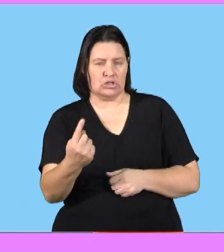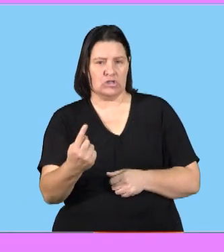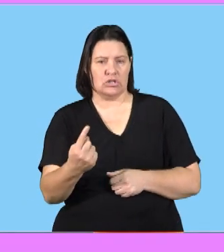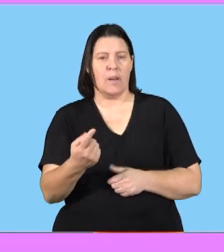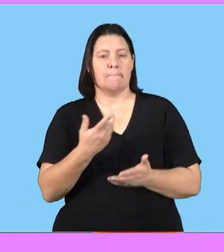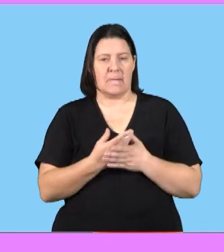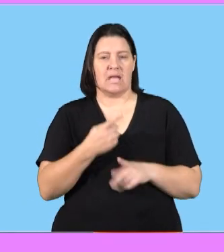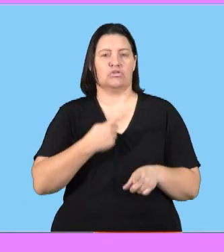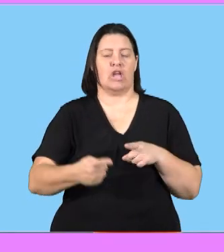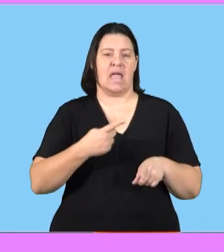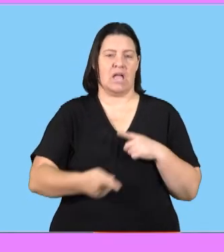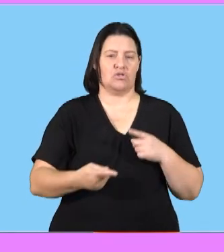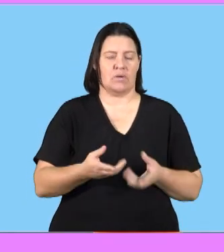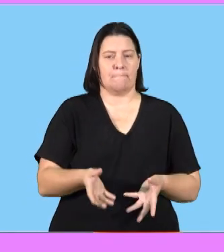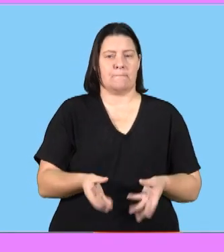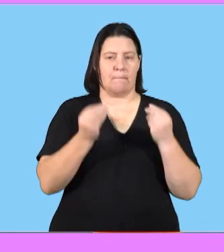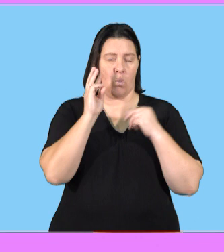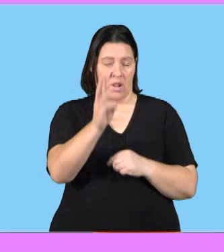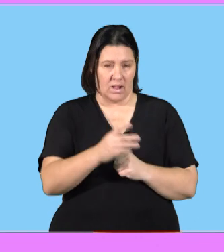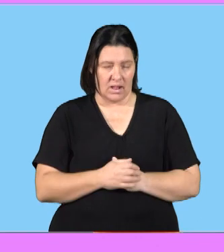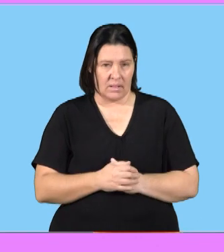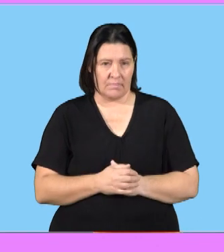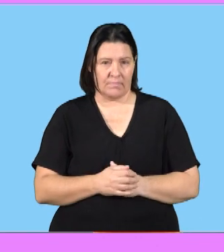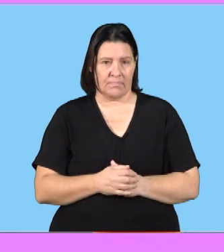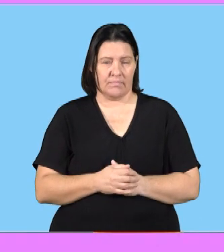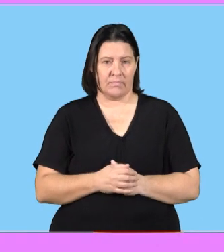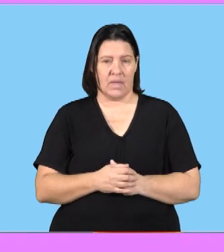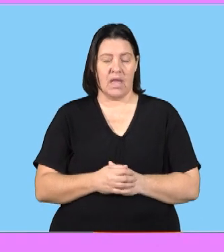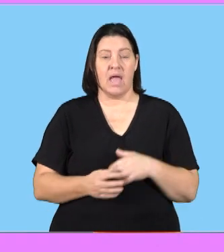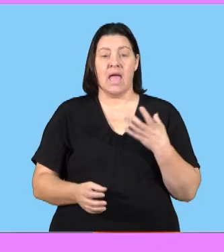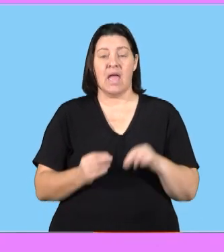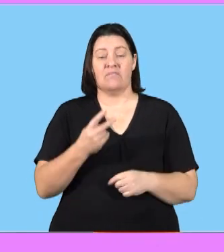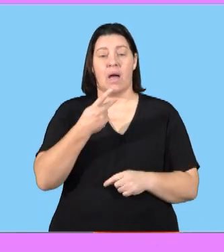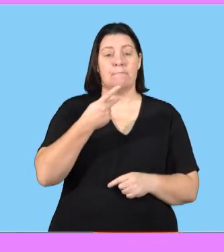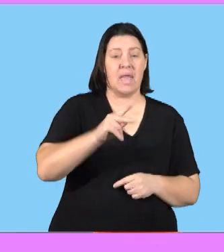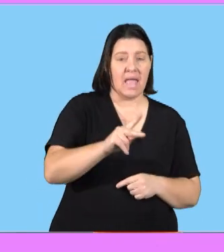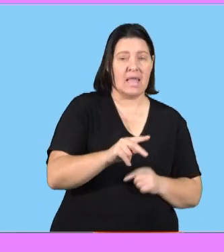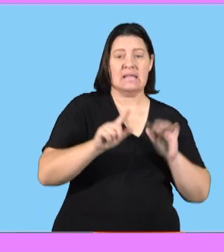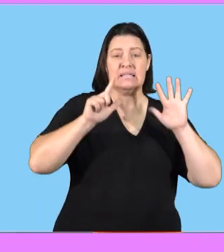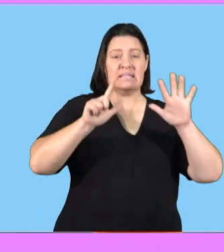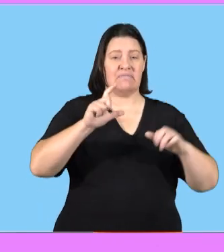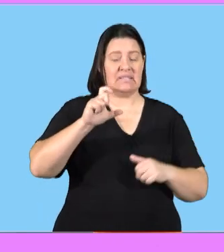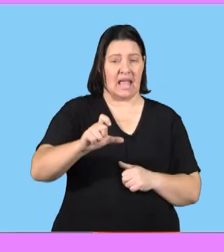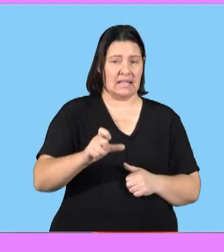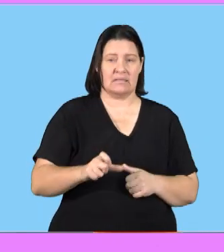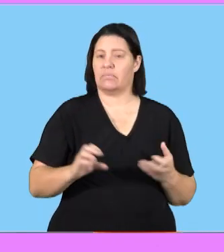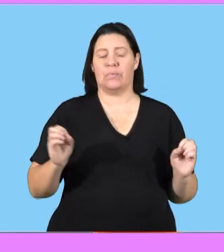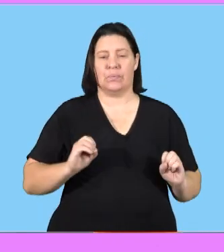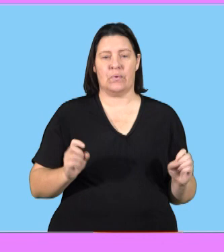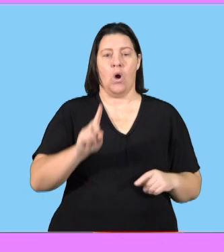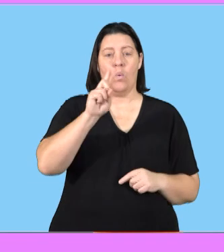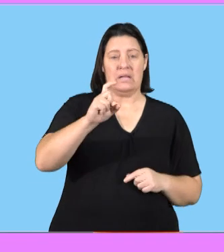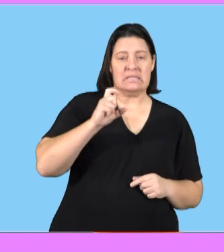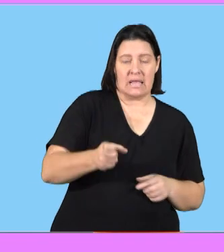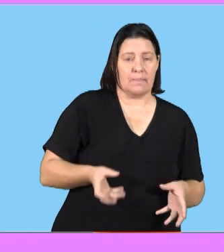will get as a change. Because remember, when you pay, there's no 7 cents that you will get. And there's no